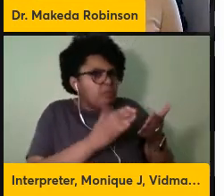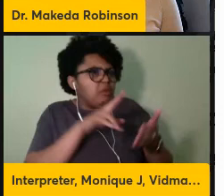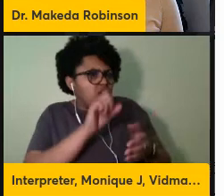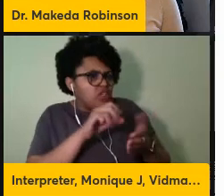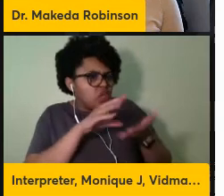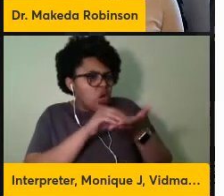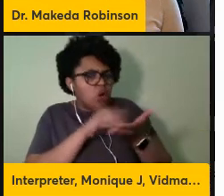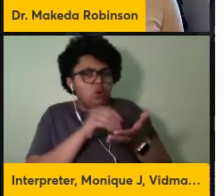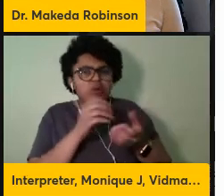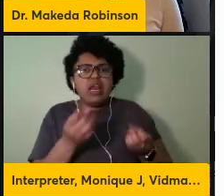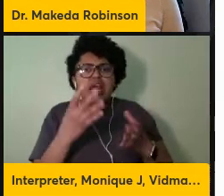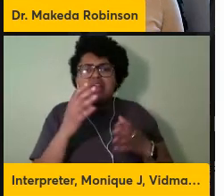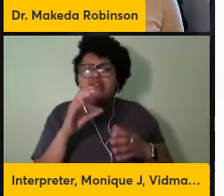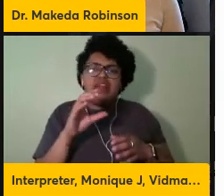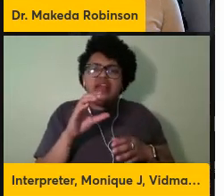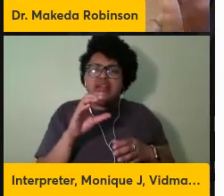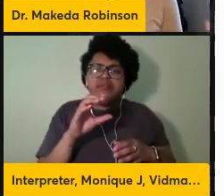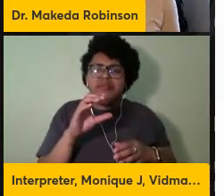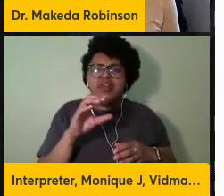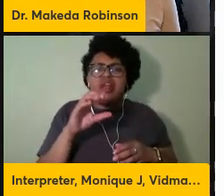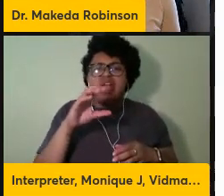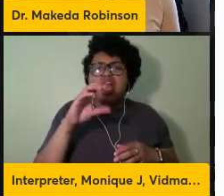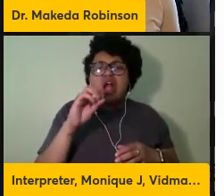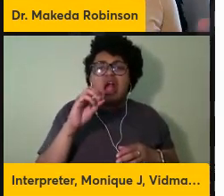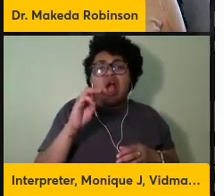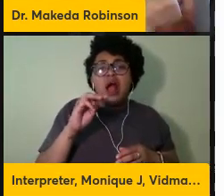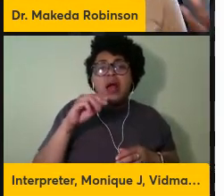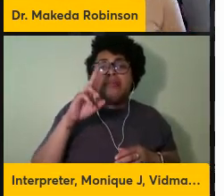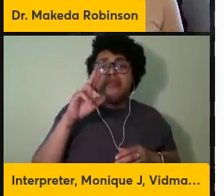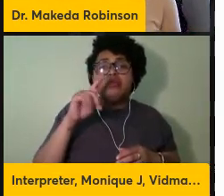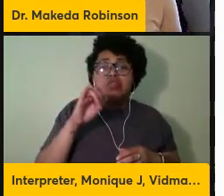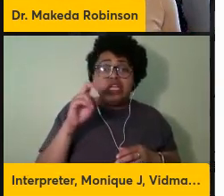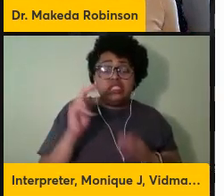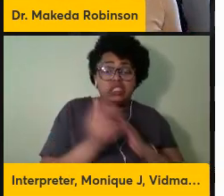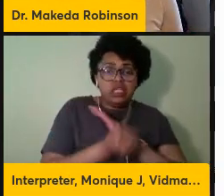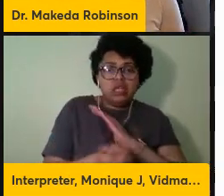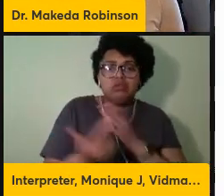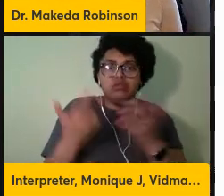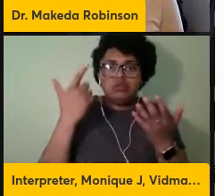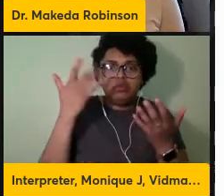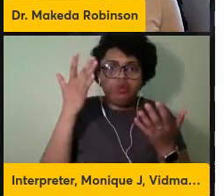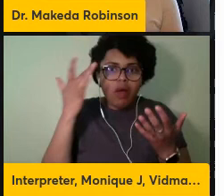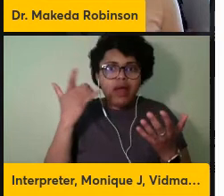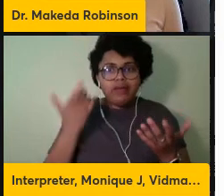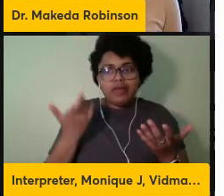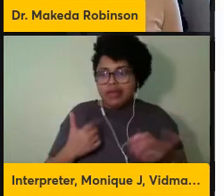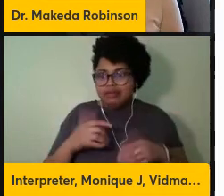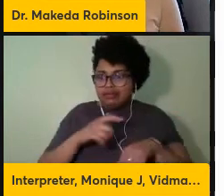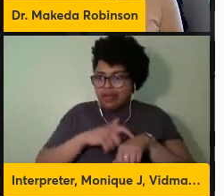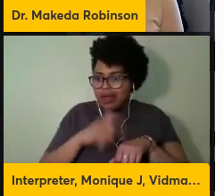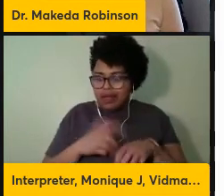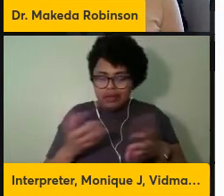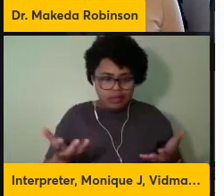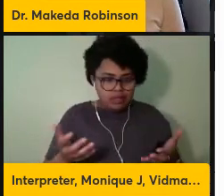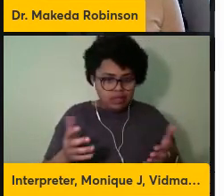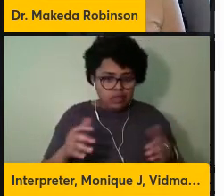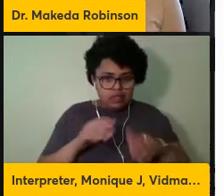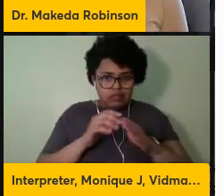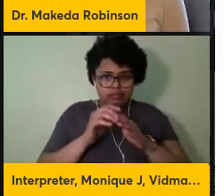that was something that I also did, because I think, we had this time and space to really do more computational